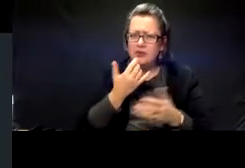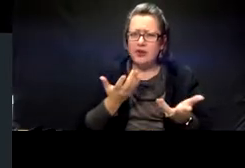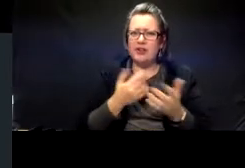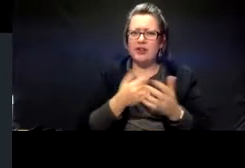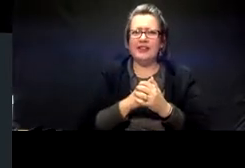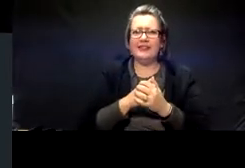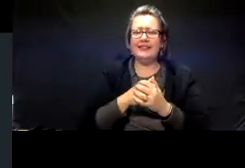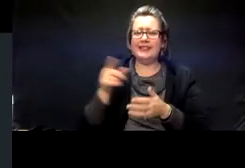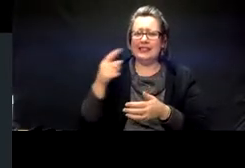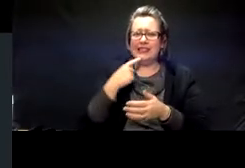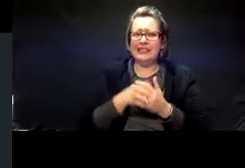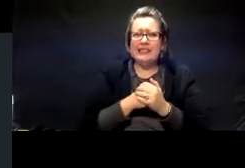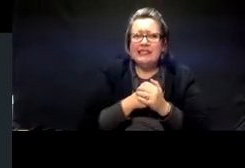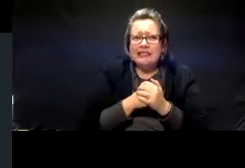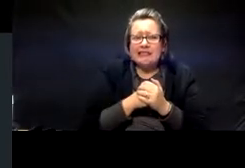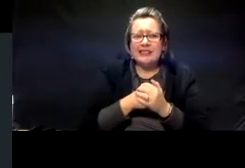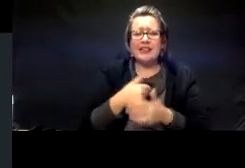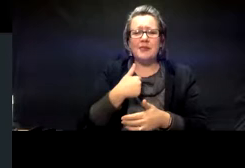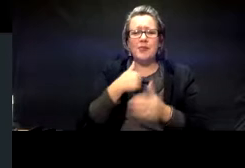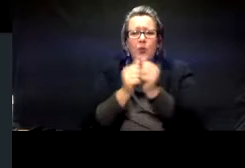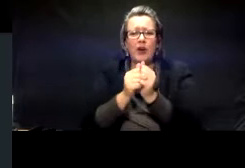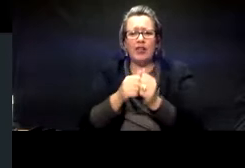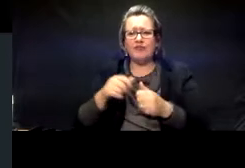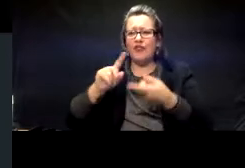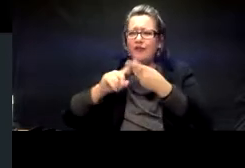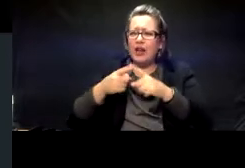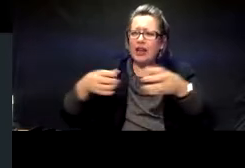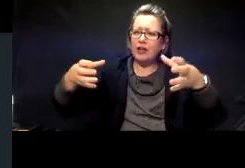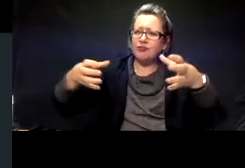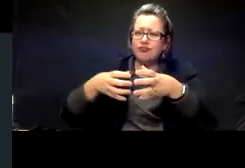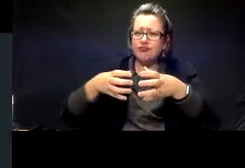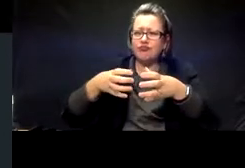okay. I said, what's the matter? And they said,